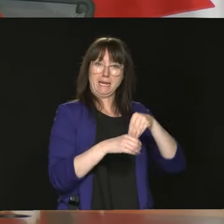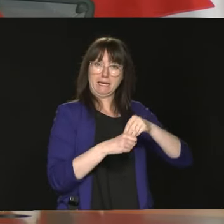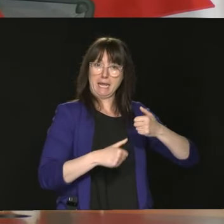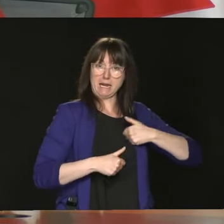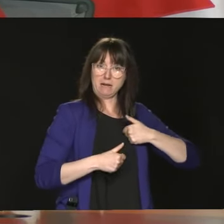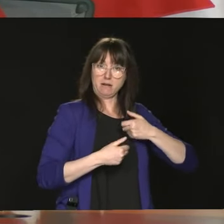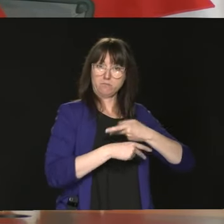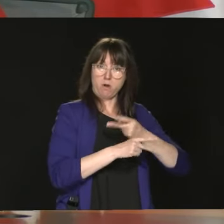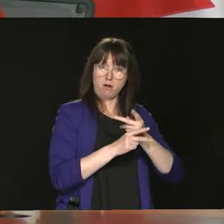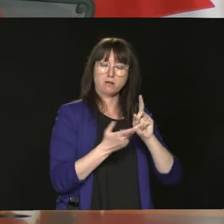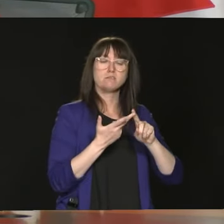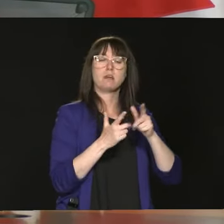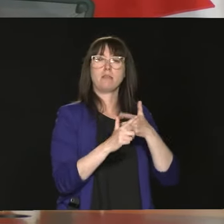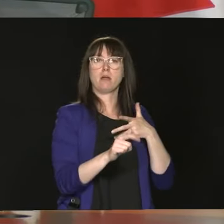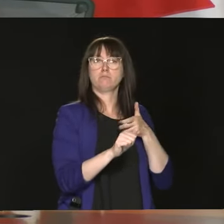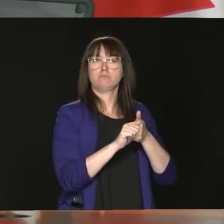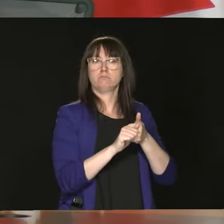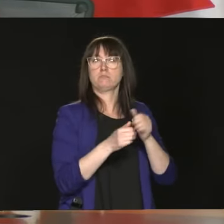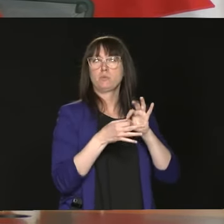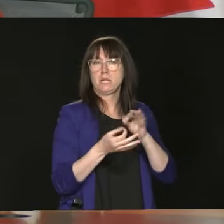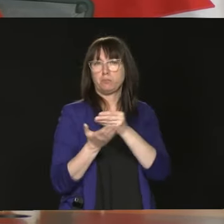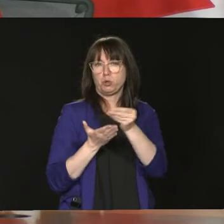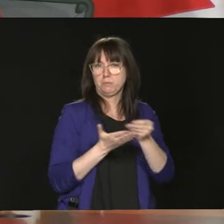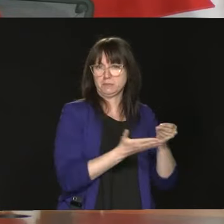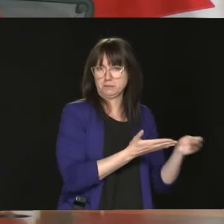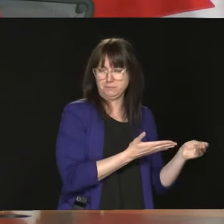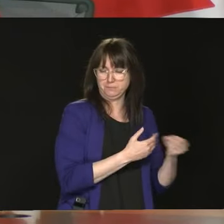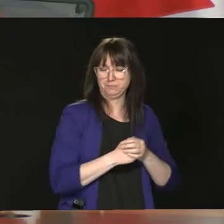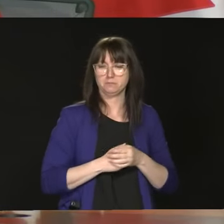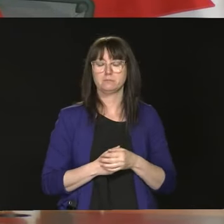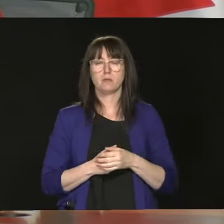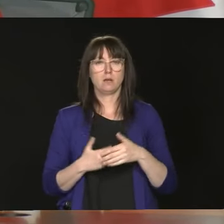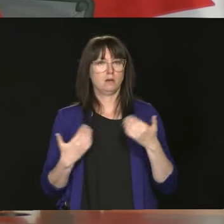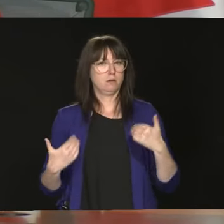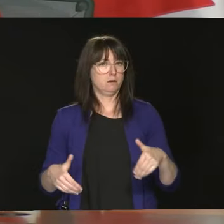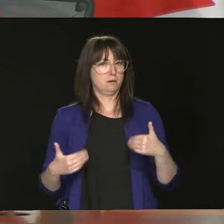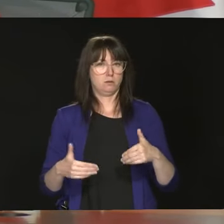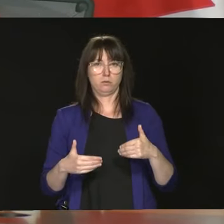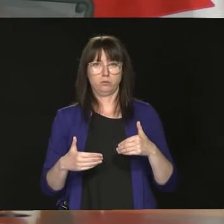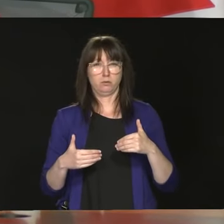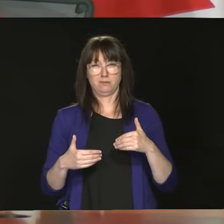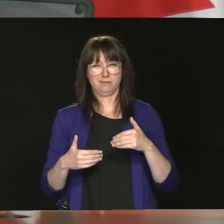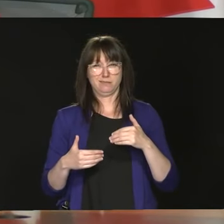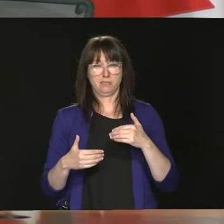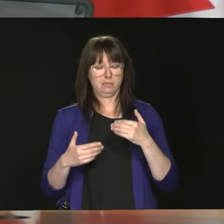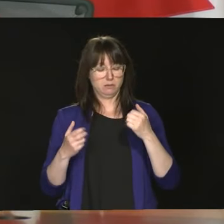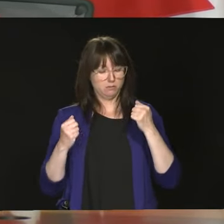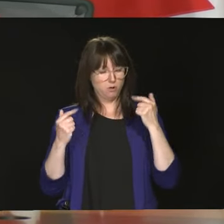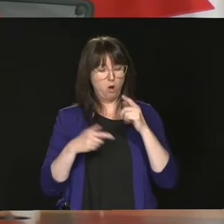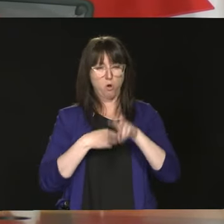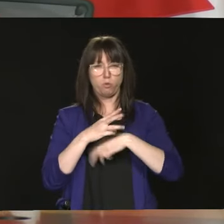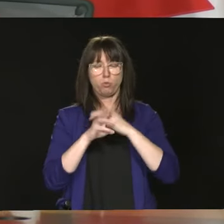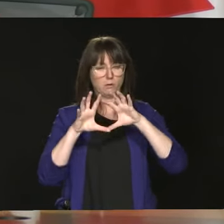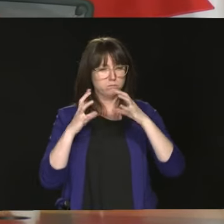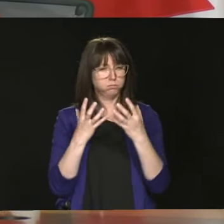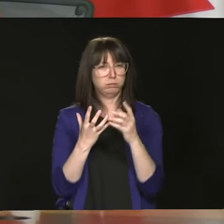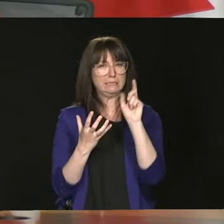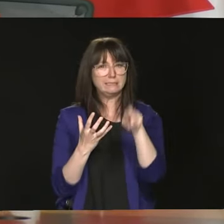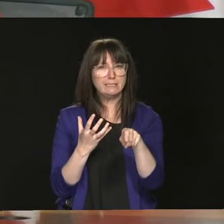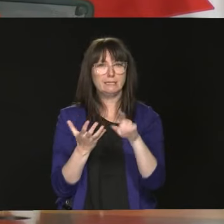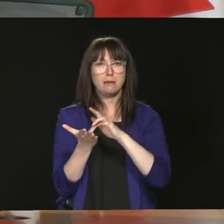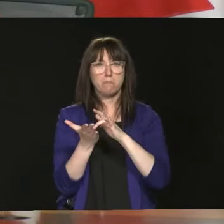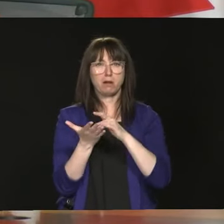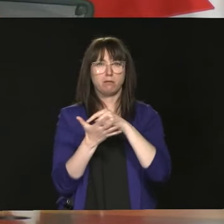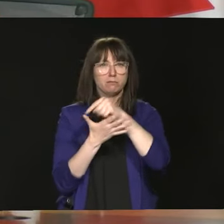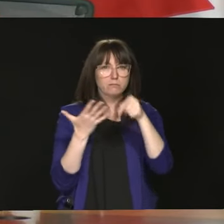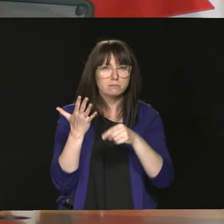procurements. Given the intense global demand for equipment and supplies, we are facing many challenges.